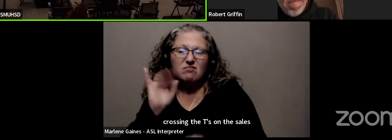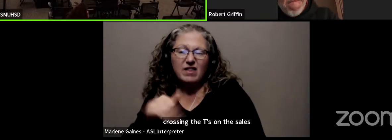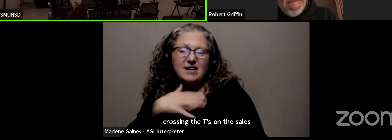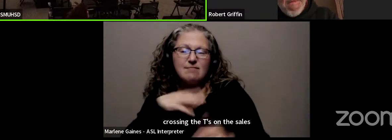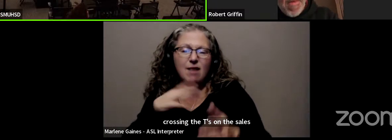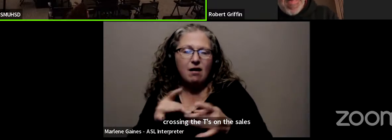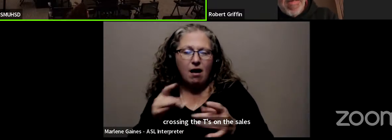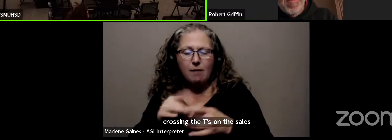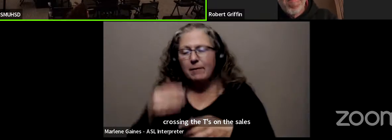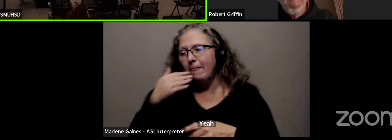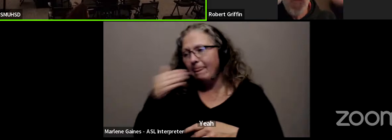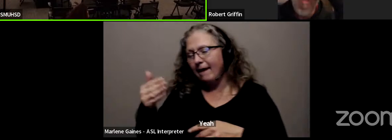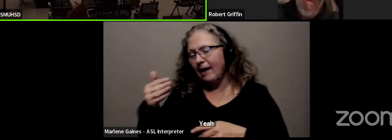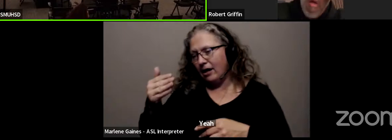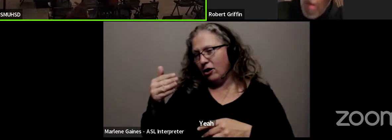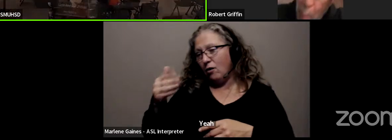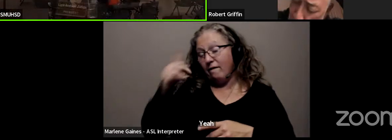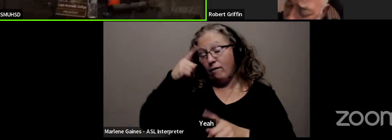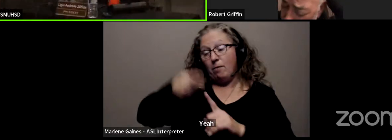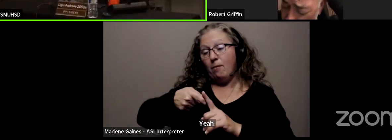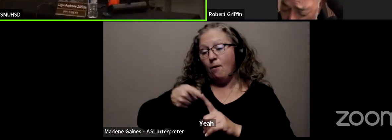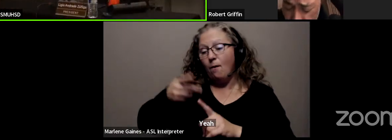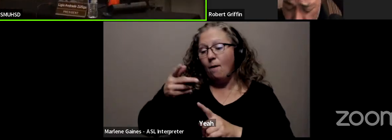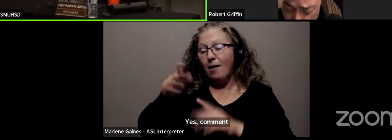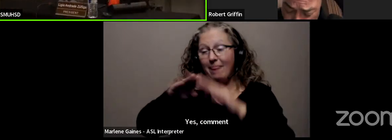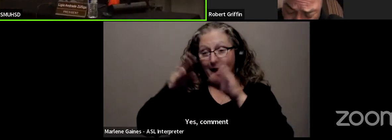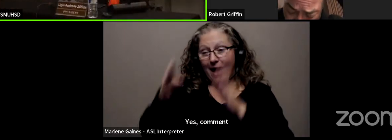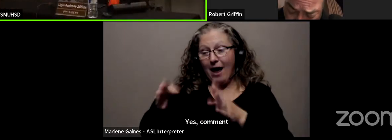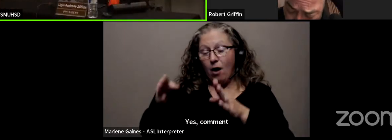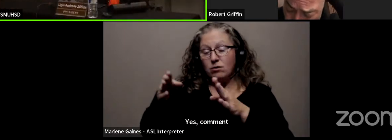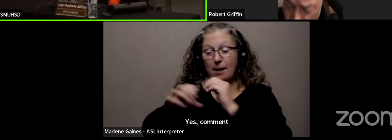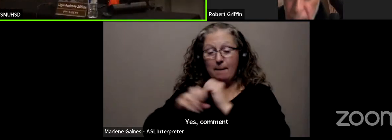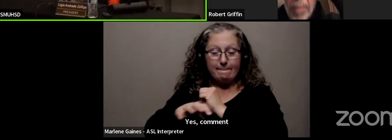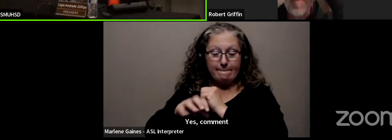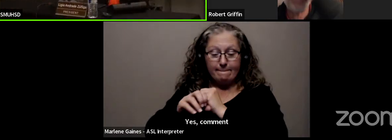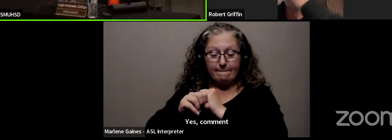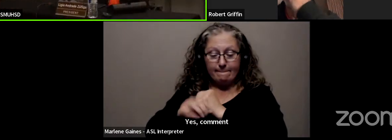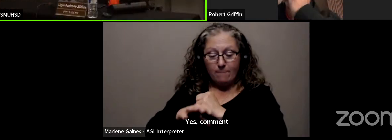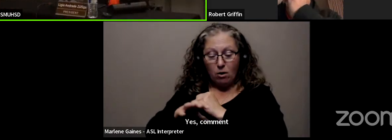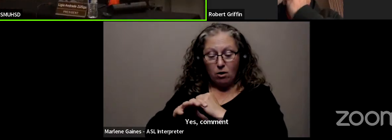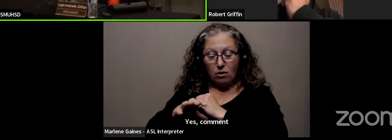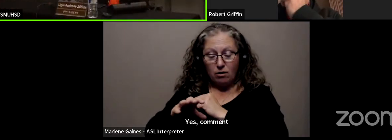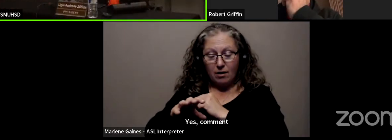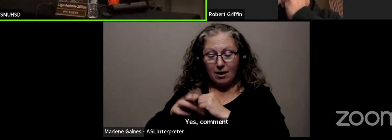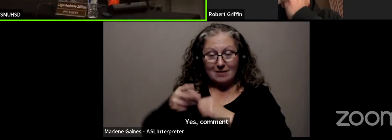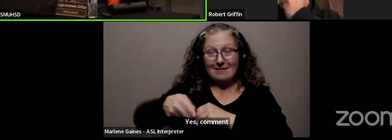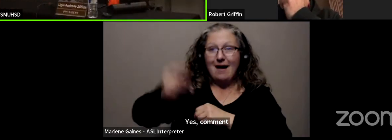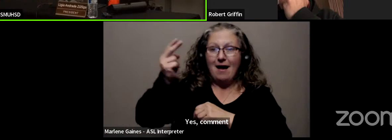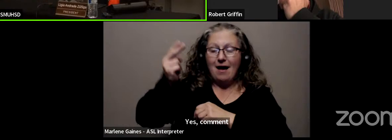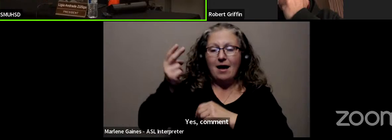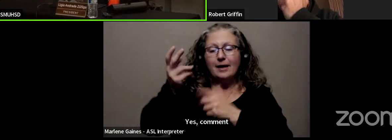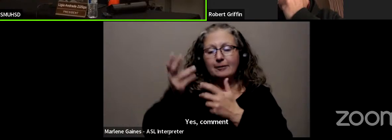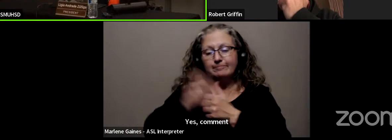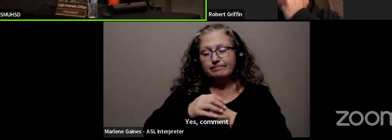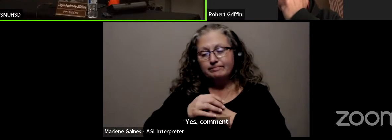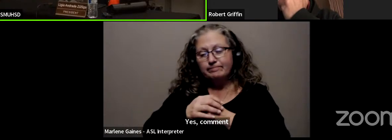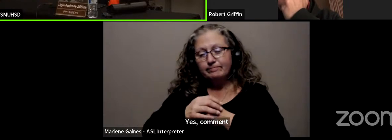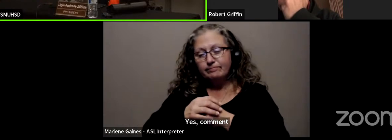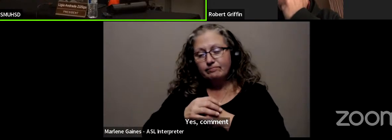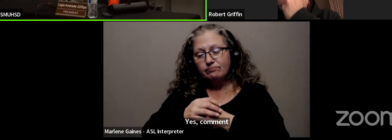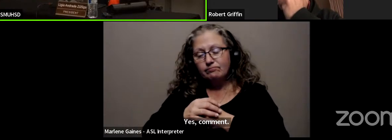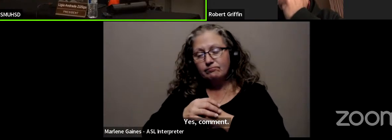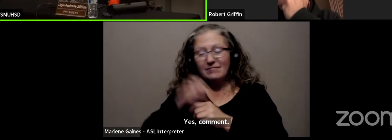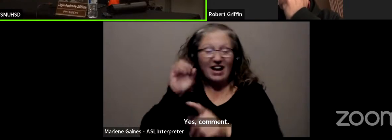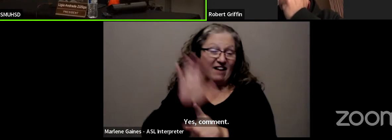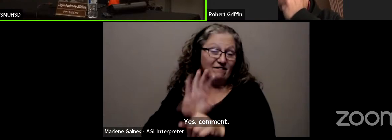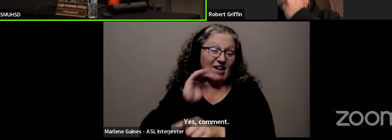comment. Thank you. And to the point of the housing market being so high, it affects our